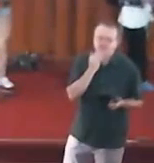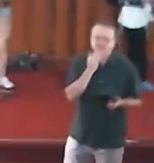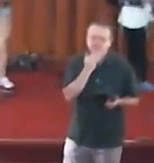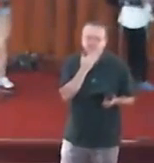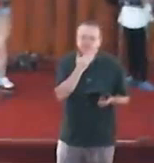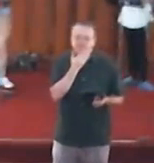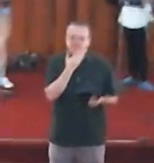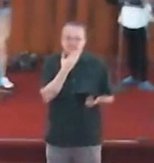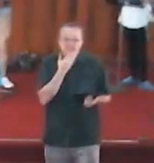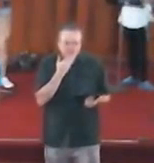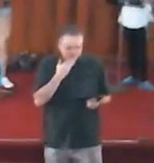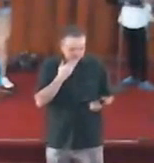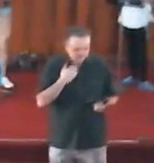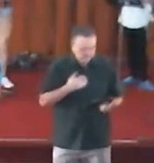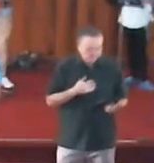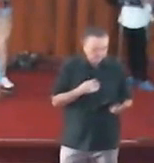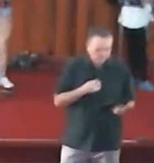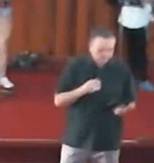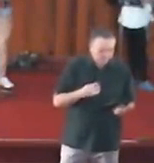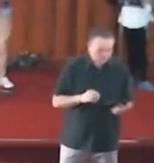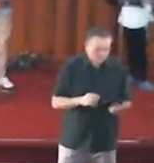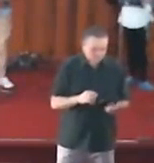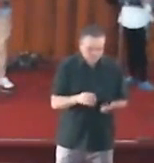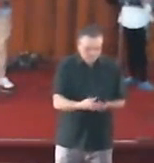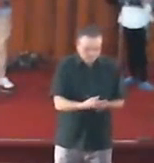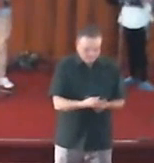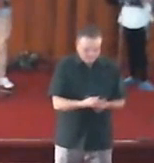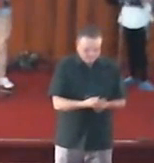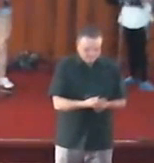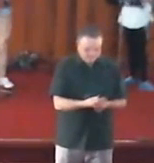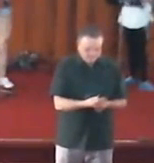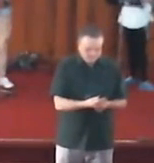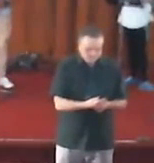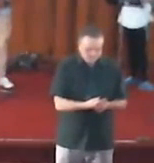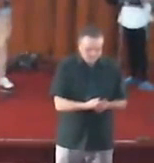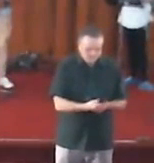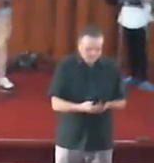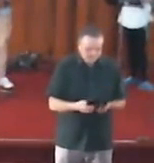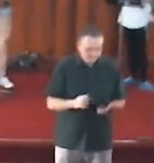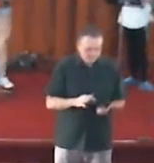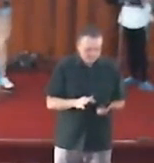to pray for something specific, you can come forward and our minister team can do that.